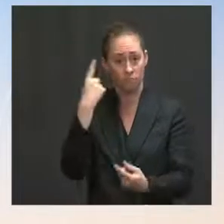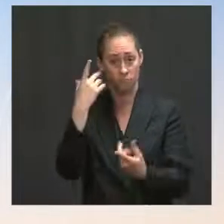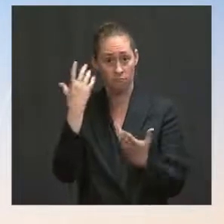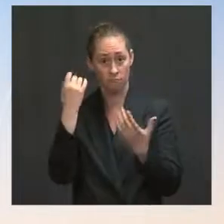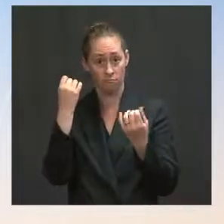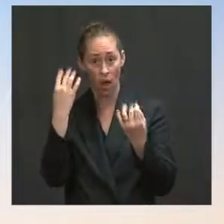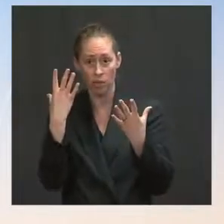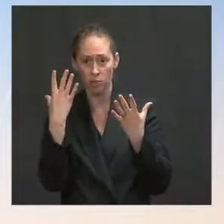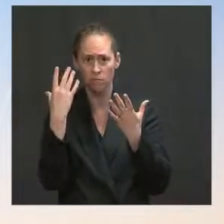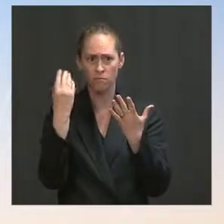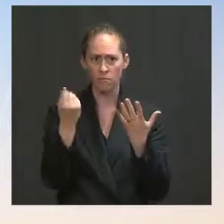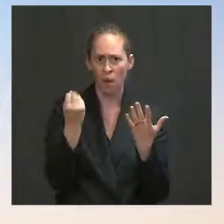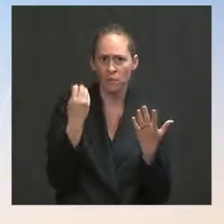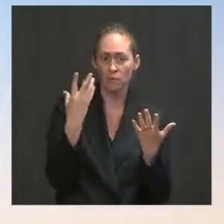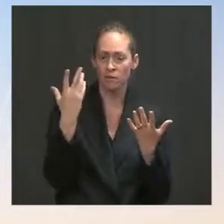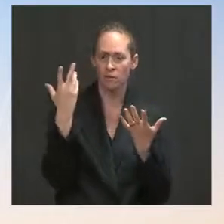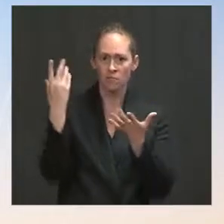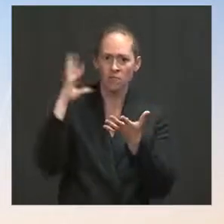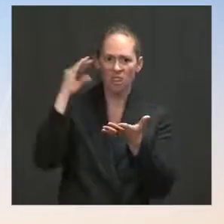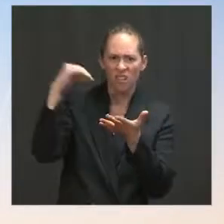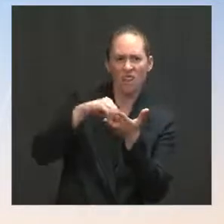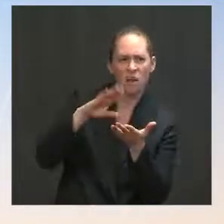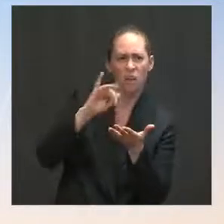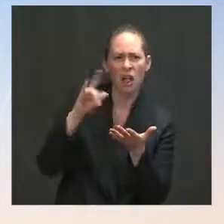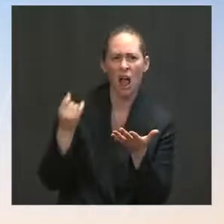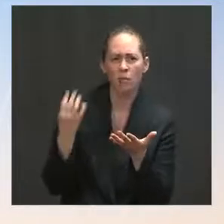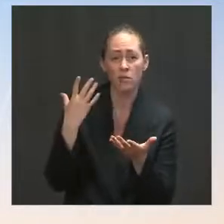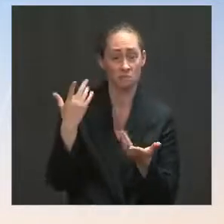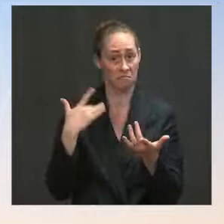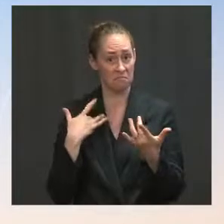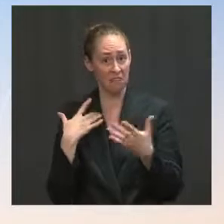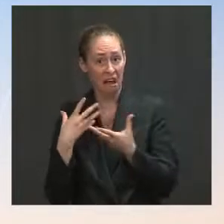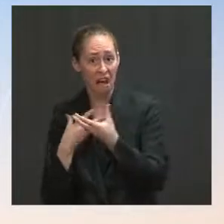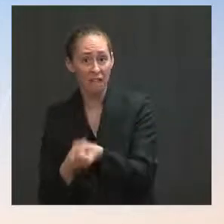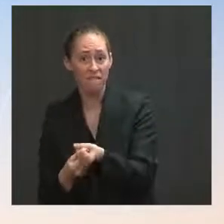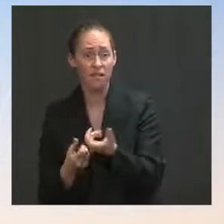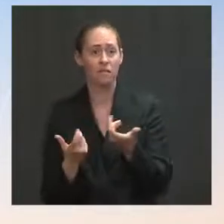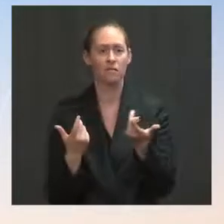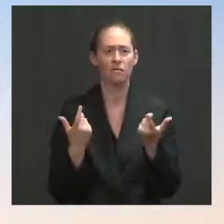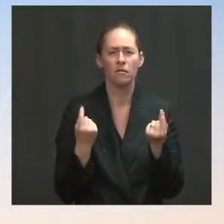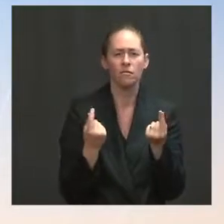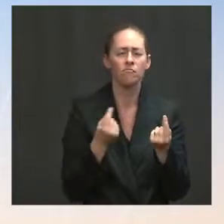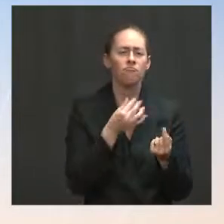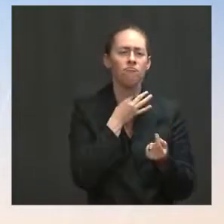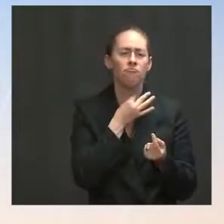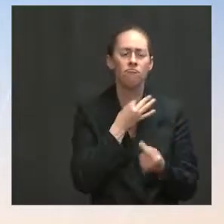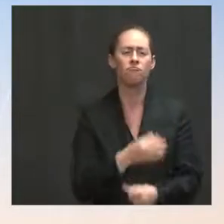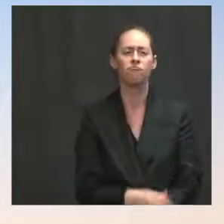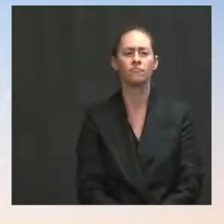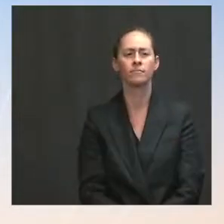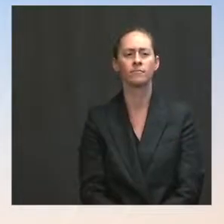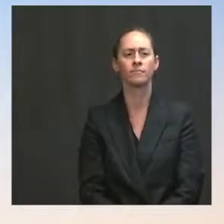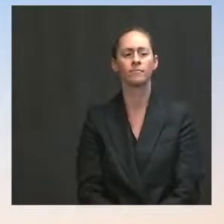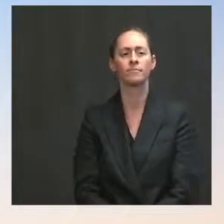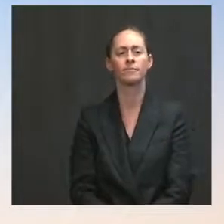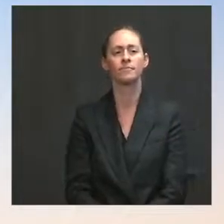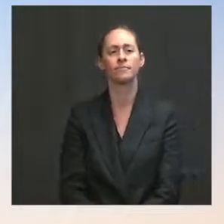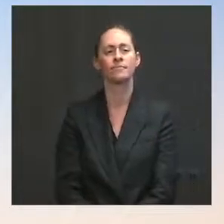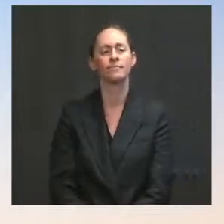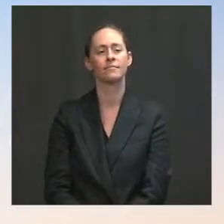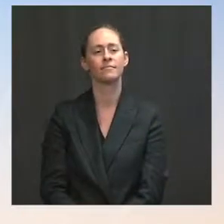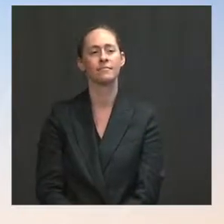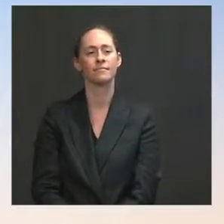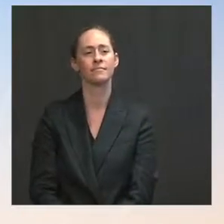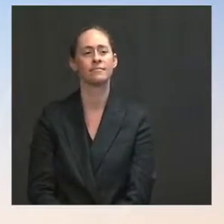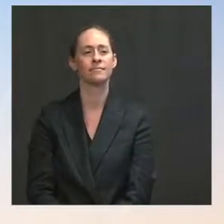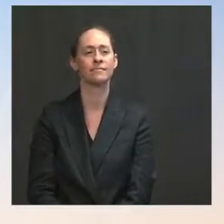now, how confident are you, since we're continuing to see this divide as we get later into July, that you're going to be able to bridge that gap